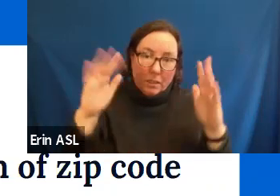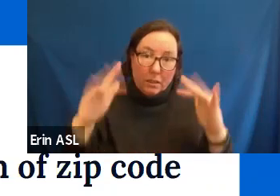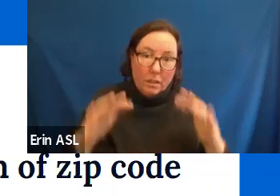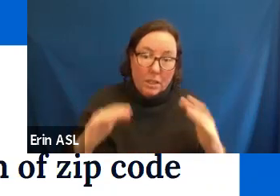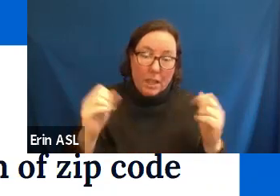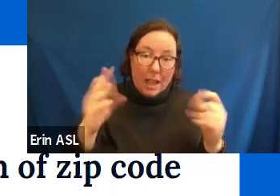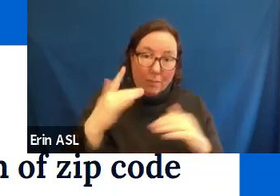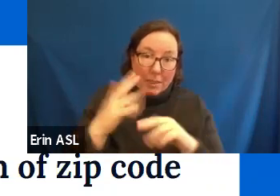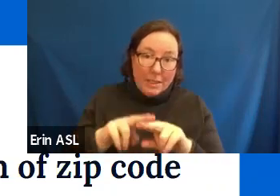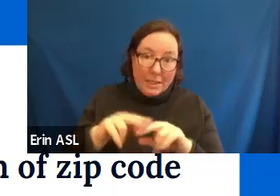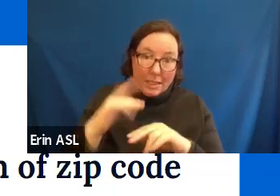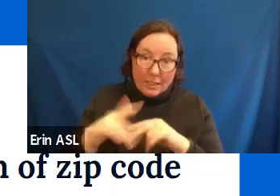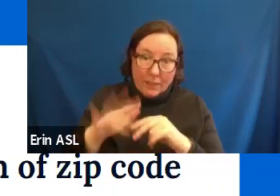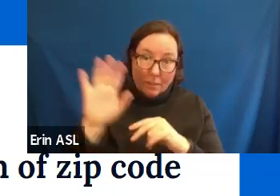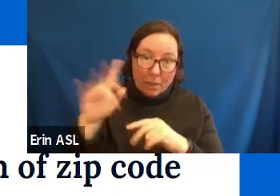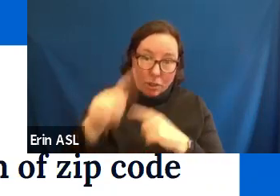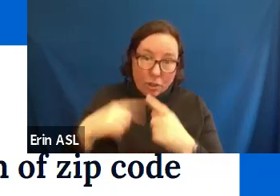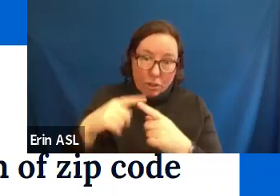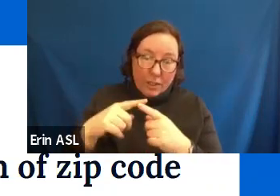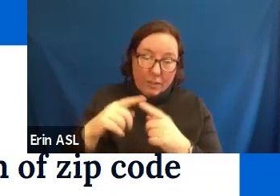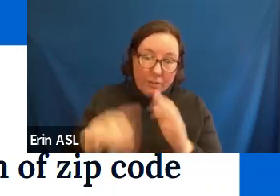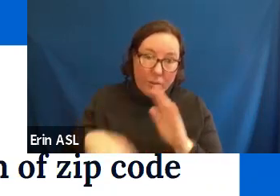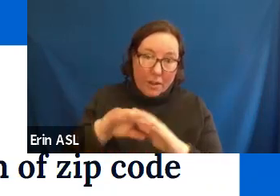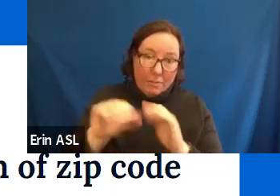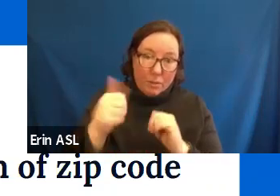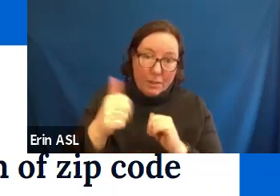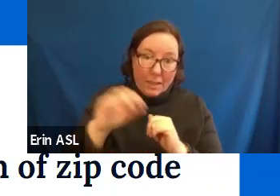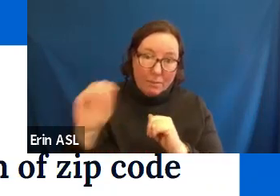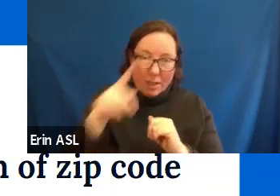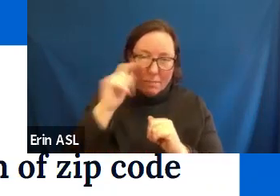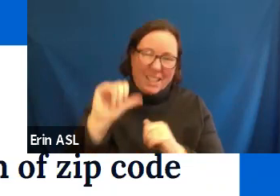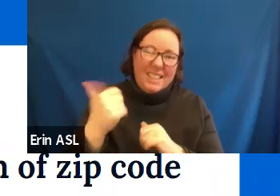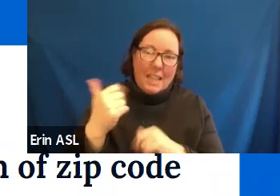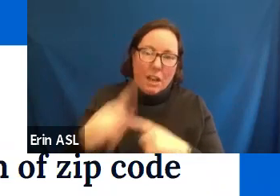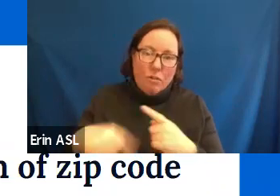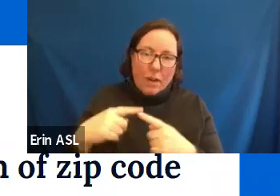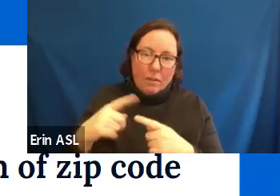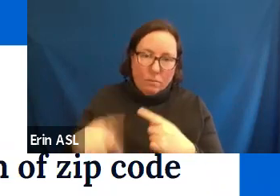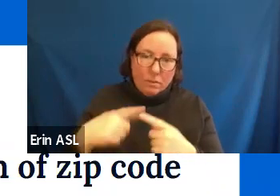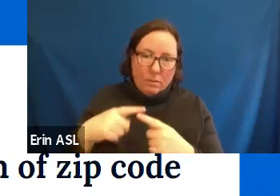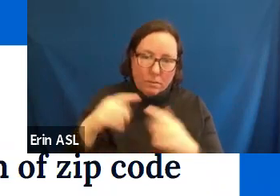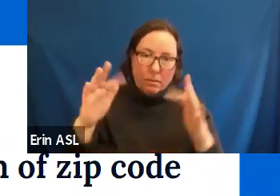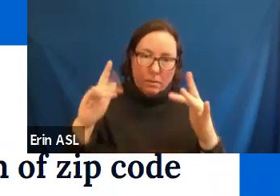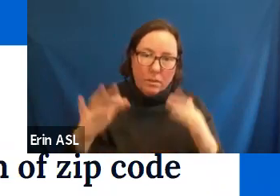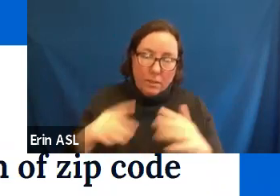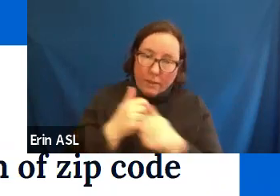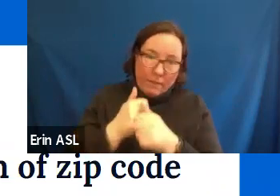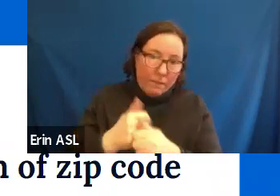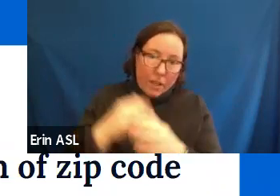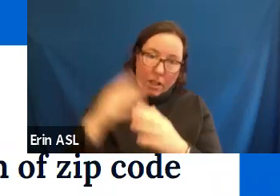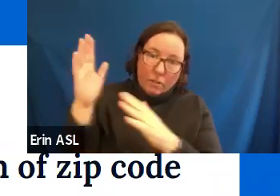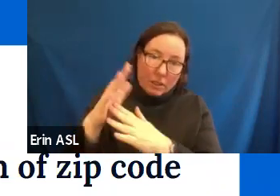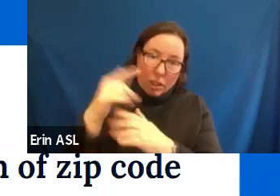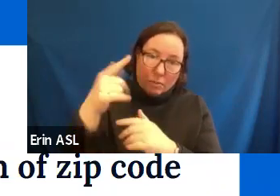seats available in that round, so up to 10% of the seats, in order of highest GPA going